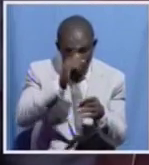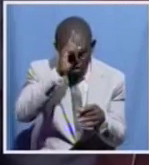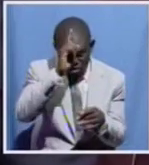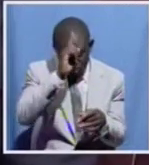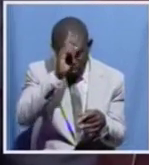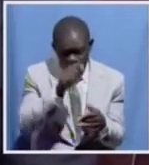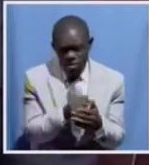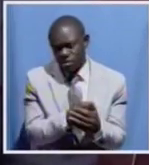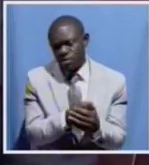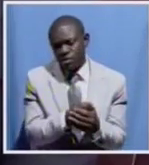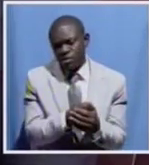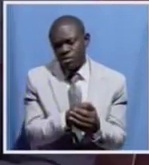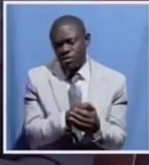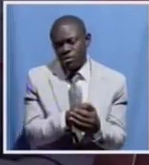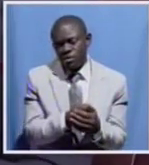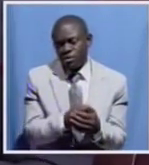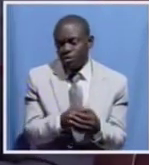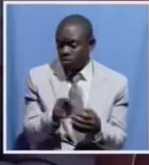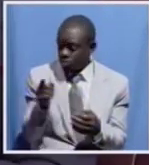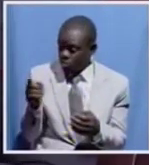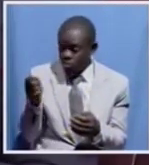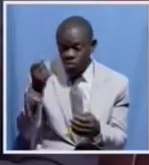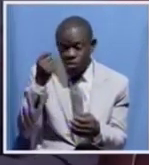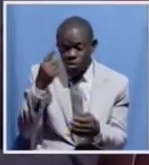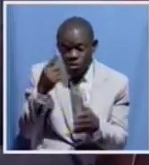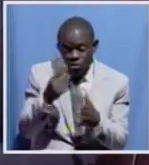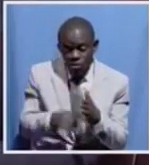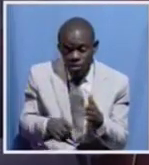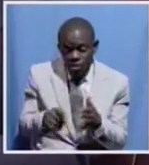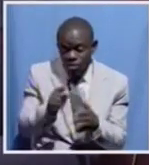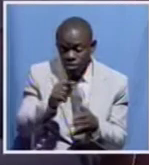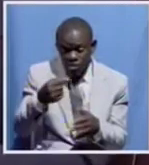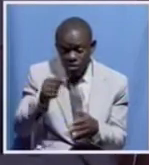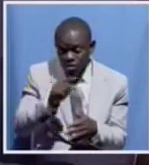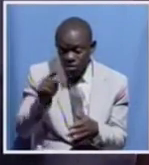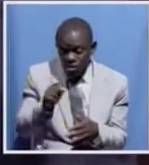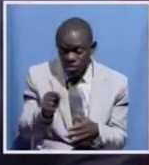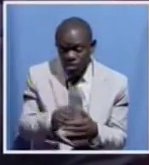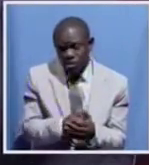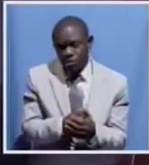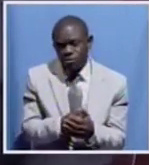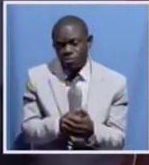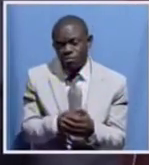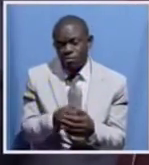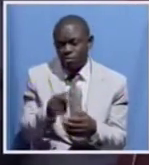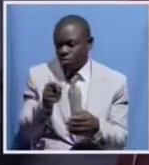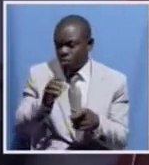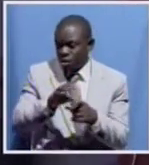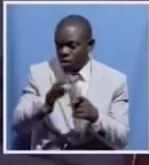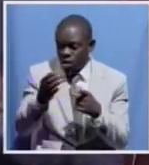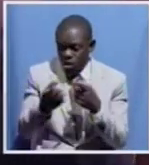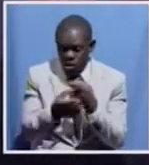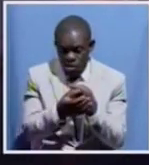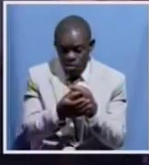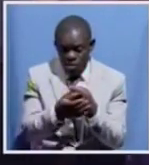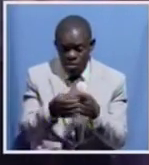means, Mr. Zulu, as being culture partners? It means you are more present in